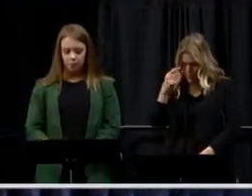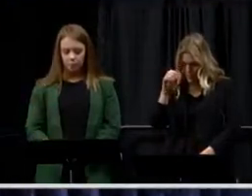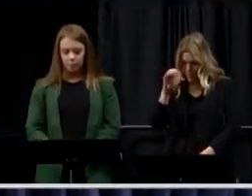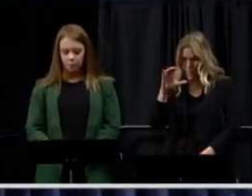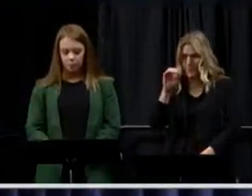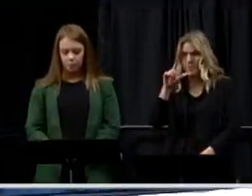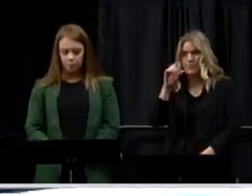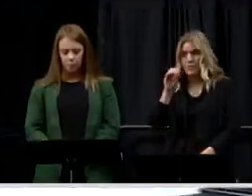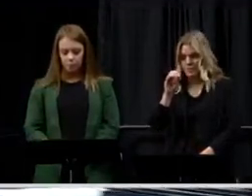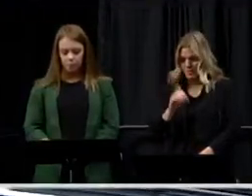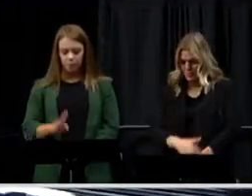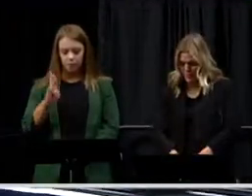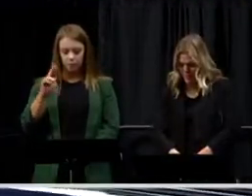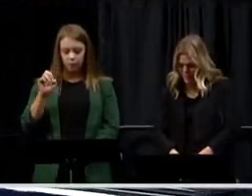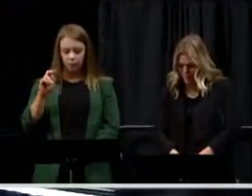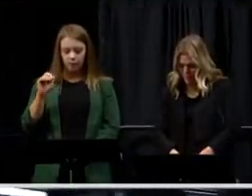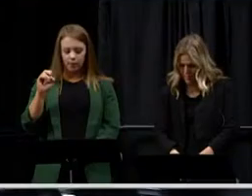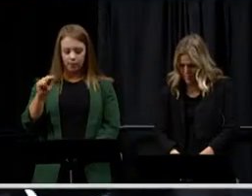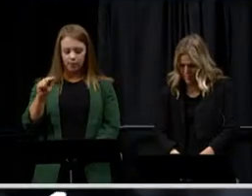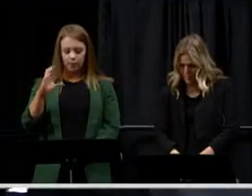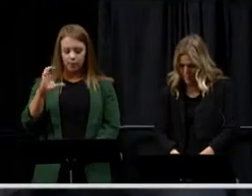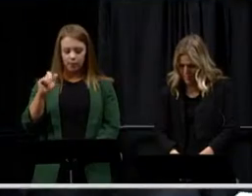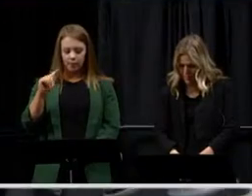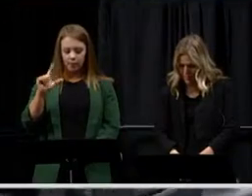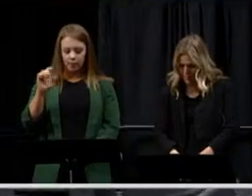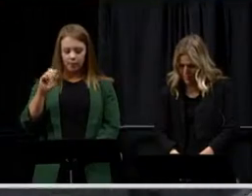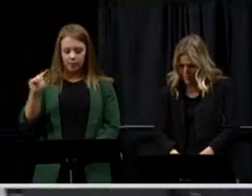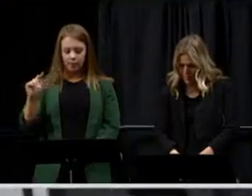Cole. Brandon Deshaun Catlett.